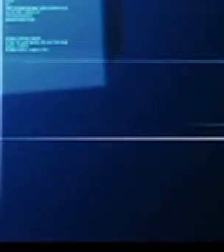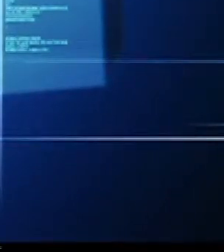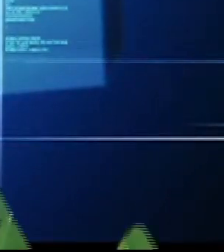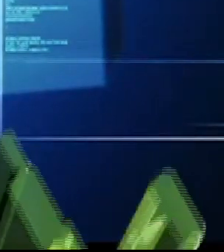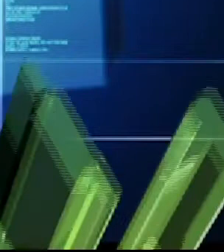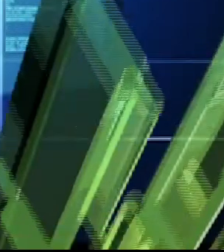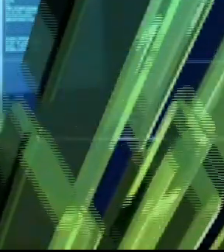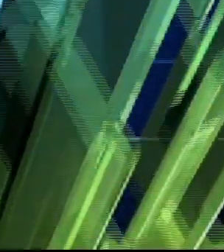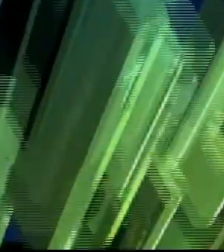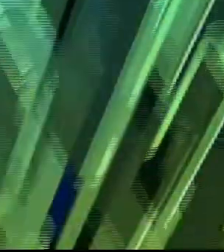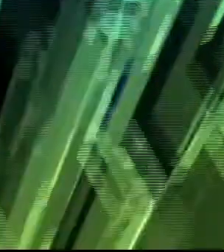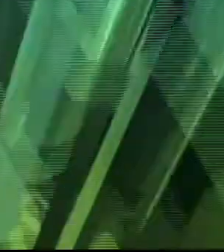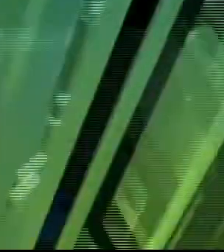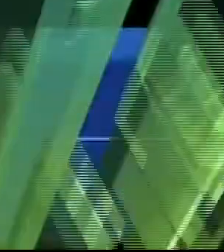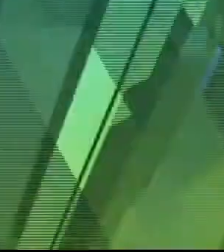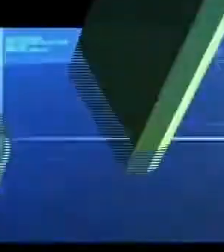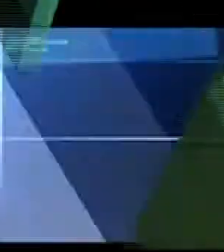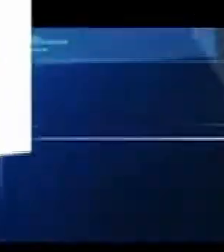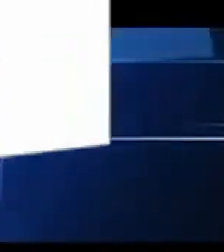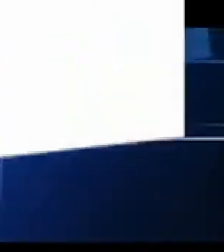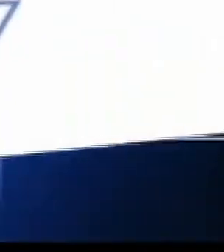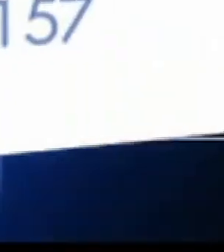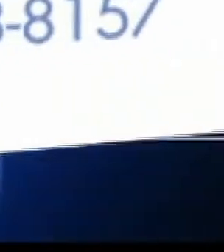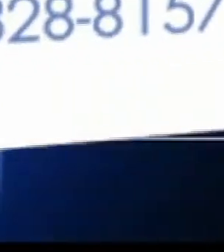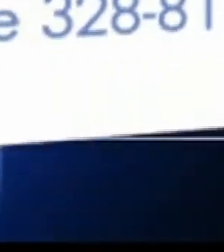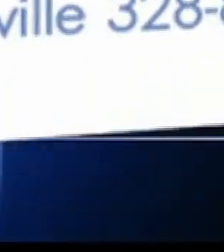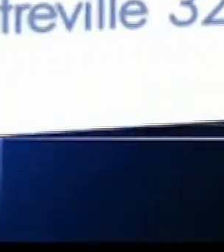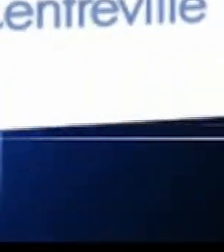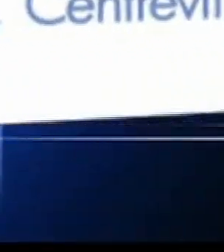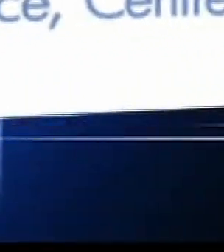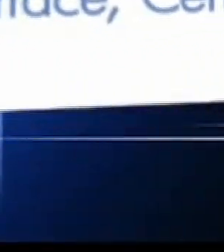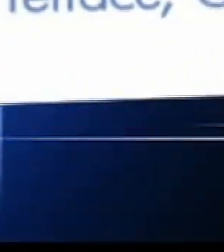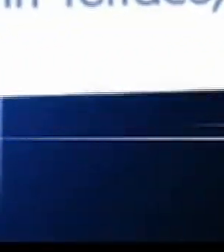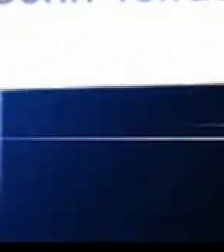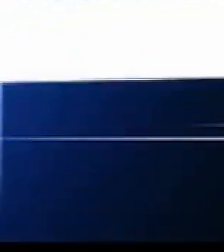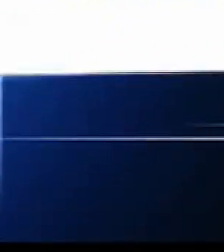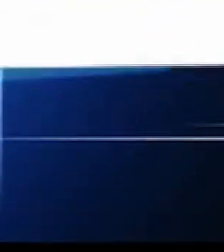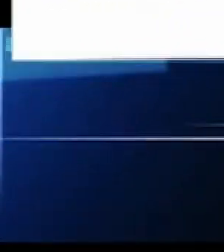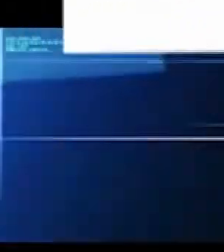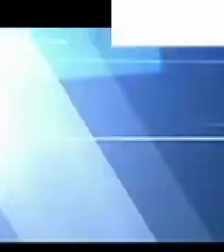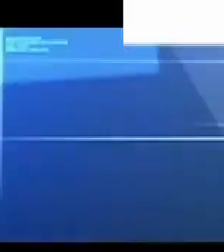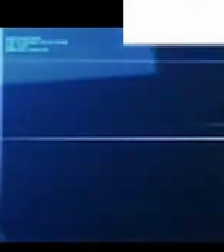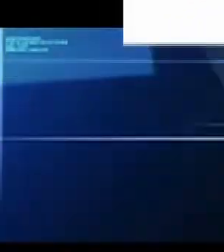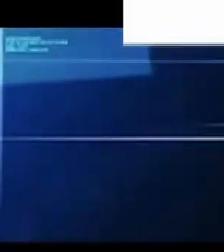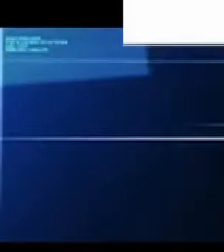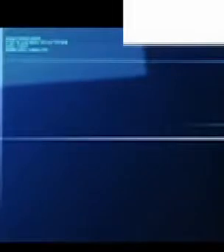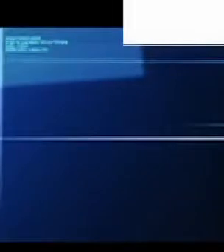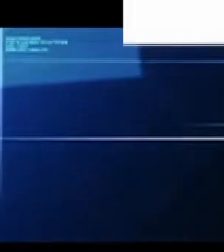This is ZNS Total Sports, brought to you by Fourth Terrace Diagnostic Center.